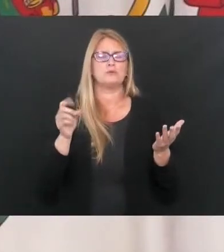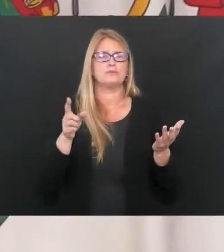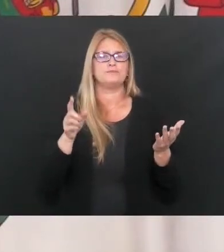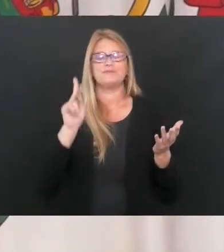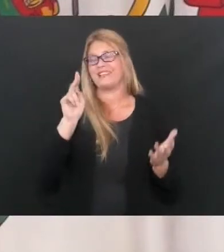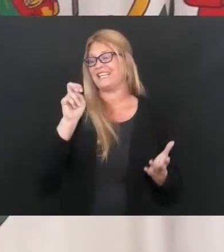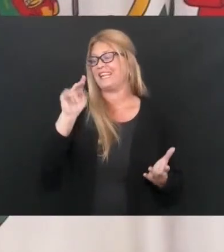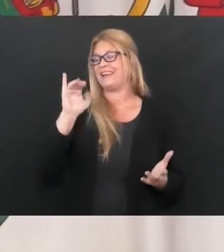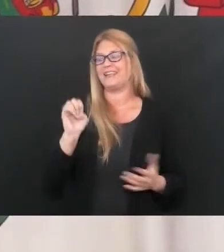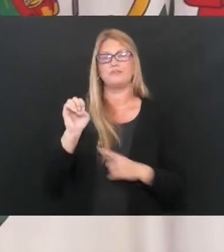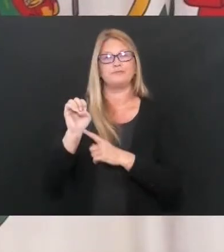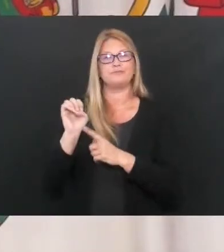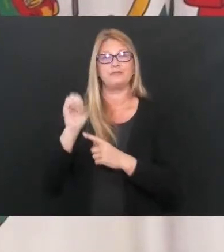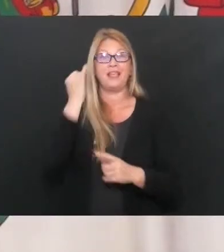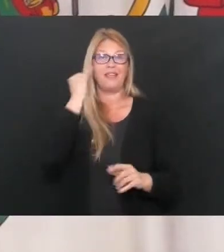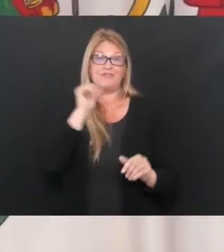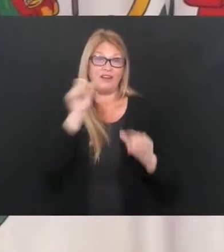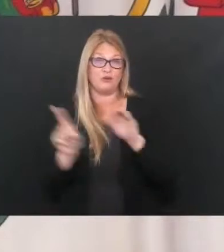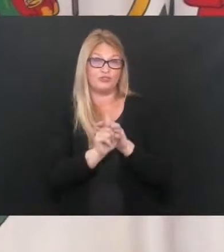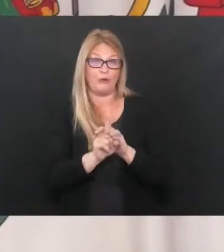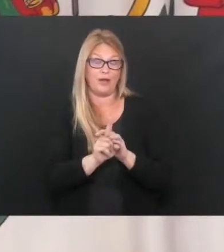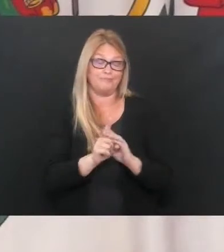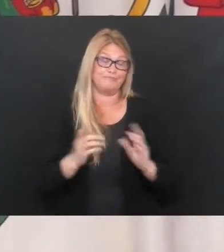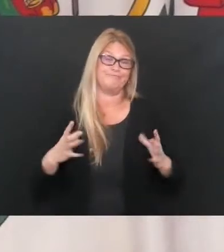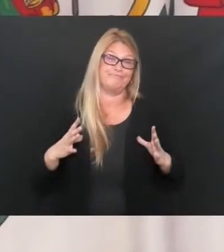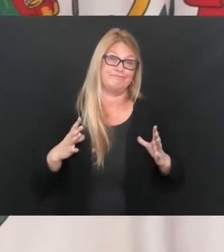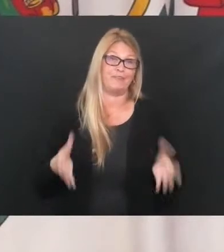Kenny, if they don't show up, they don't show up.